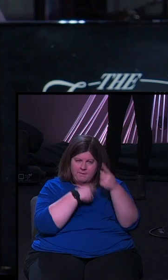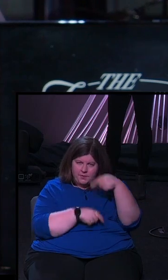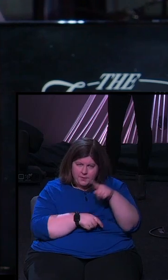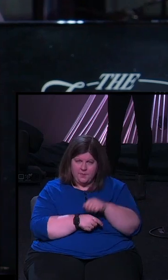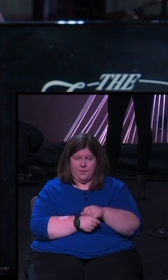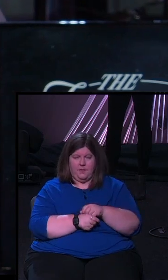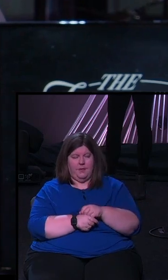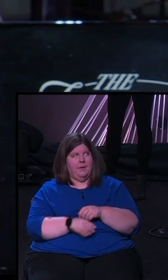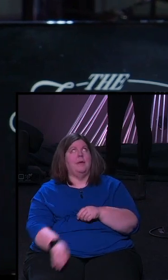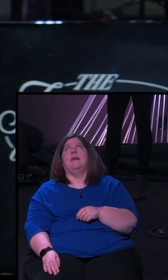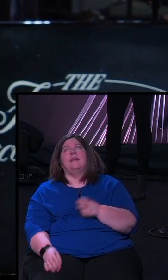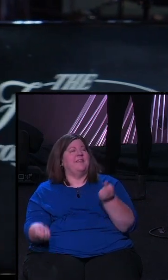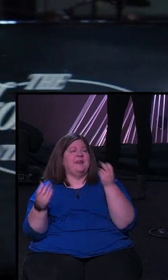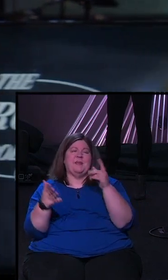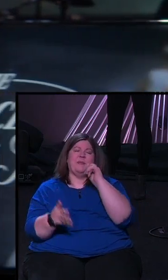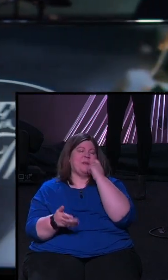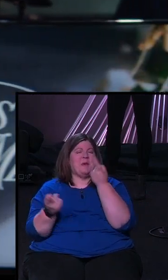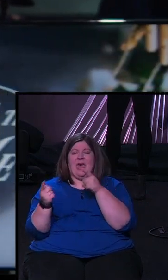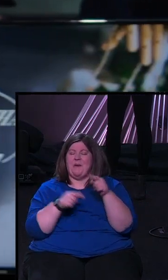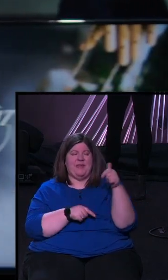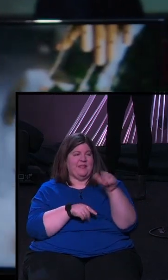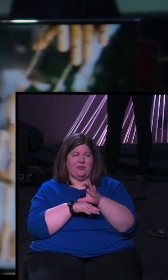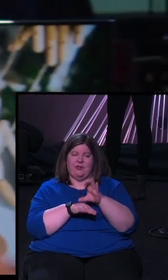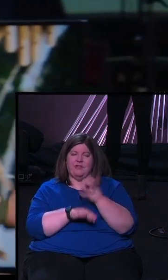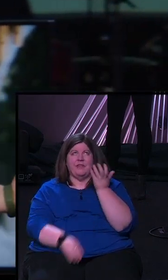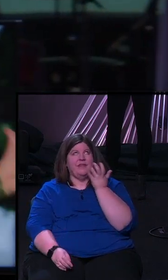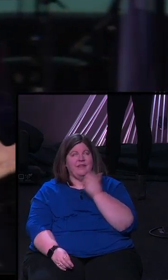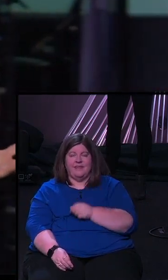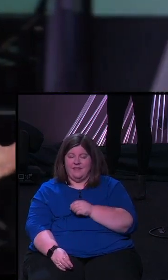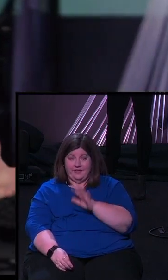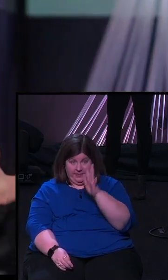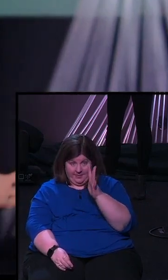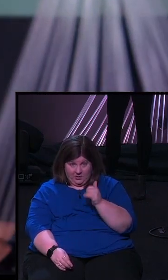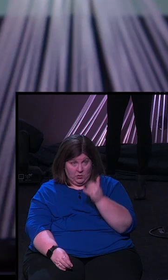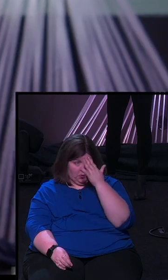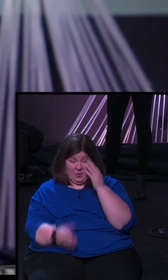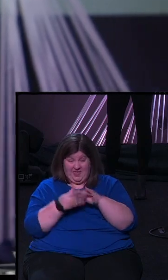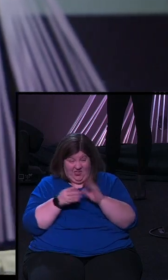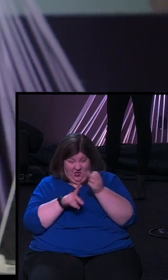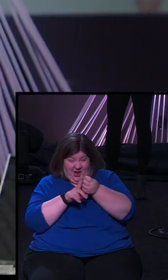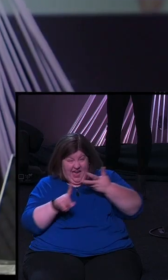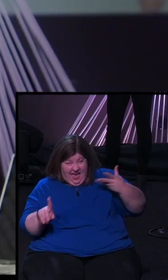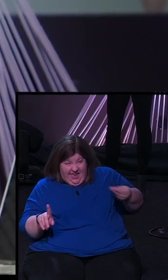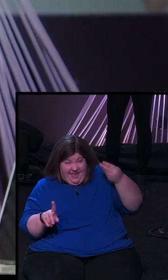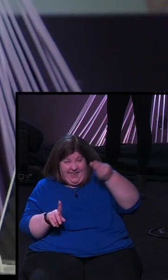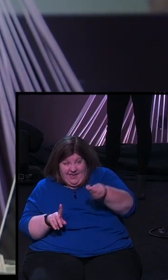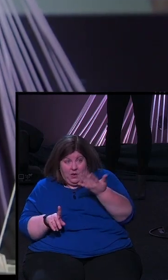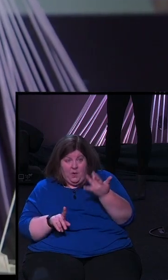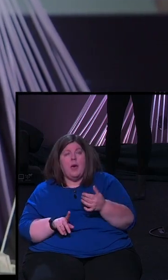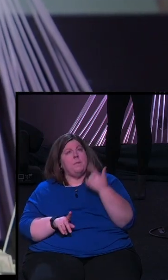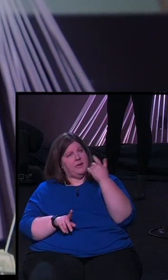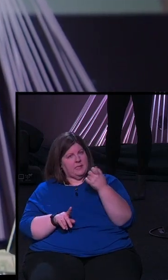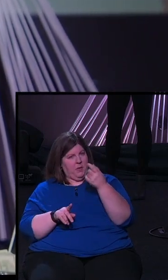We've got so many cool things that are going on here at Frontline. And this is why I share all of this to you, because I want you to get a sense for how we're trying to manage